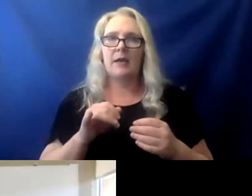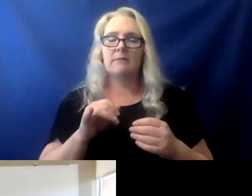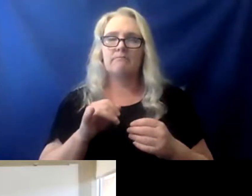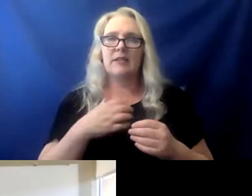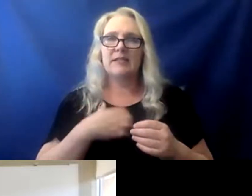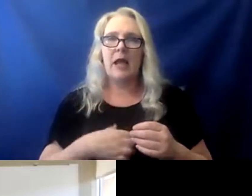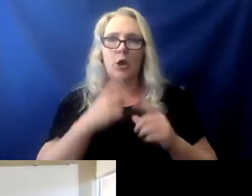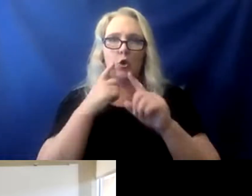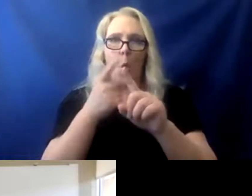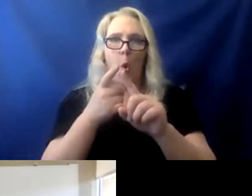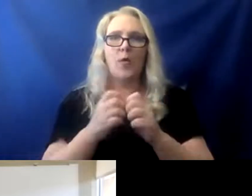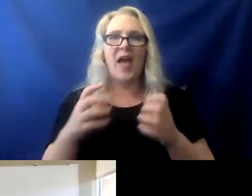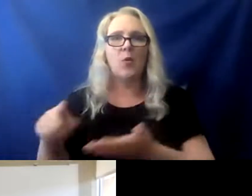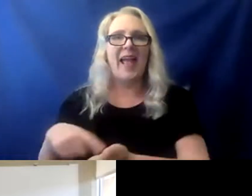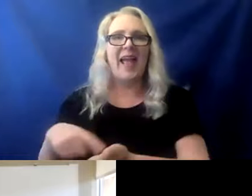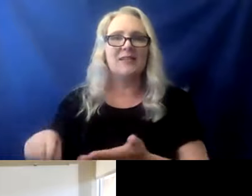Because most time,